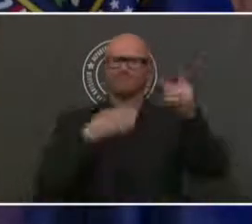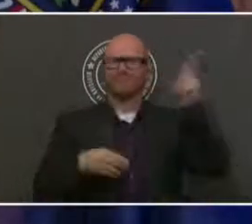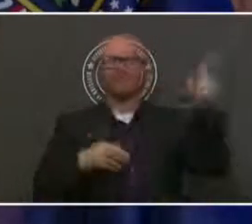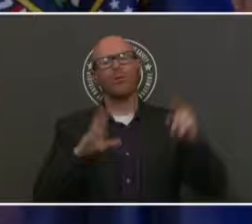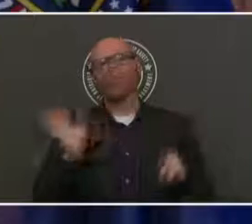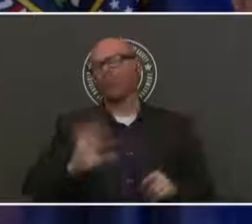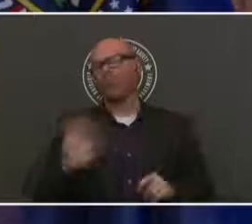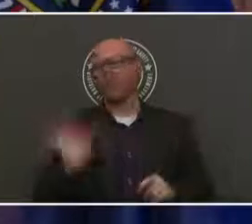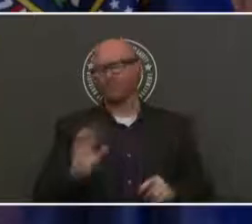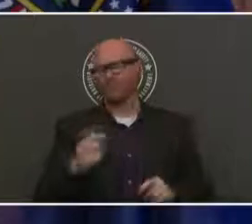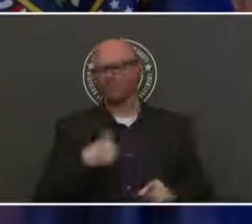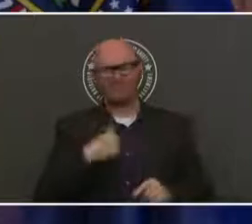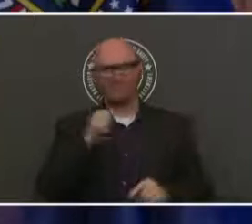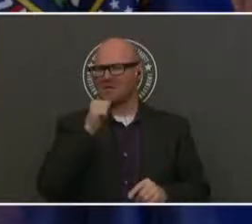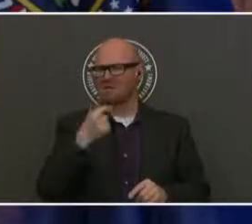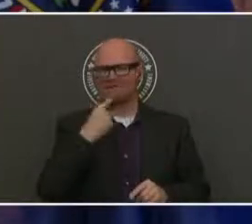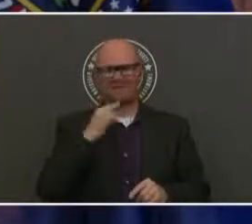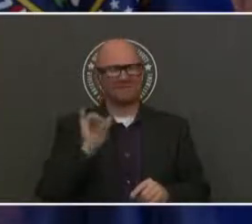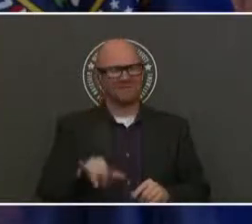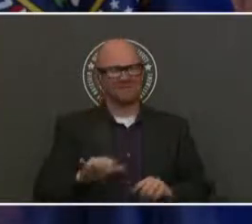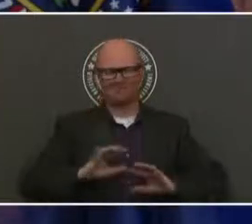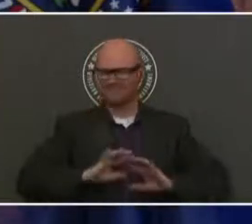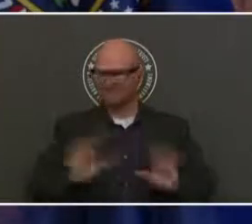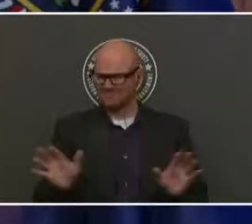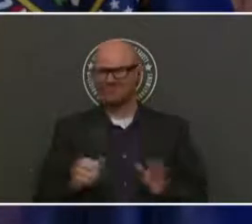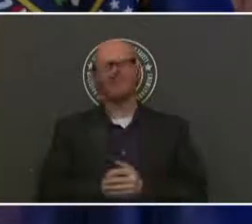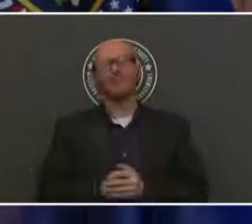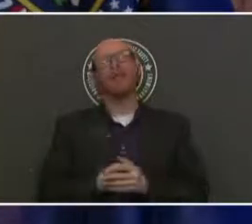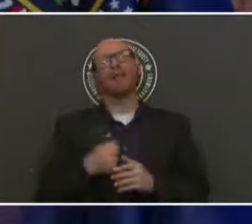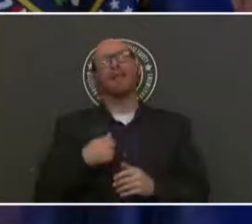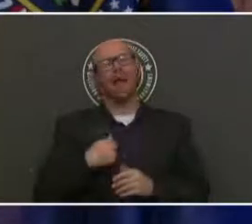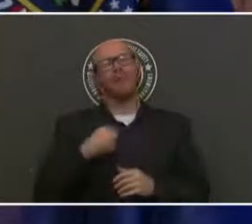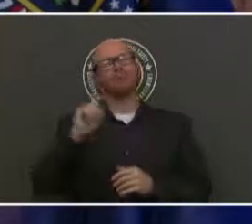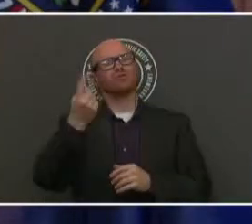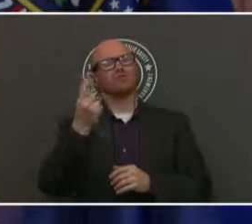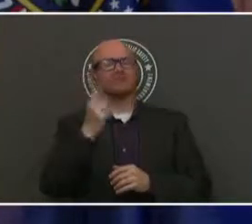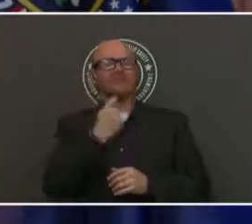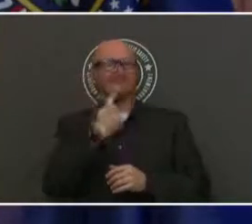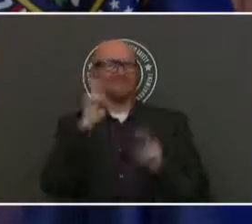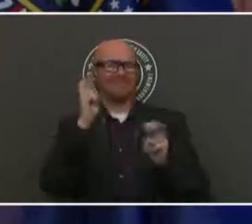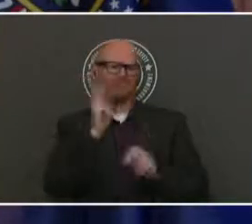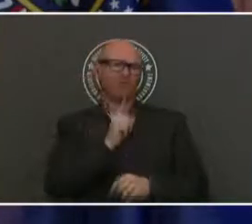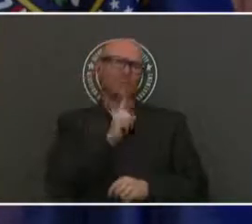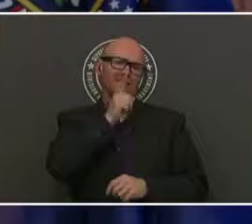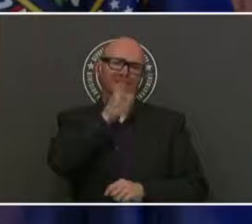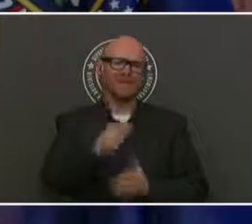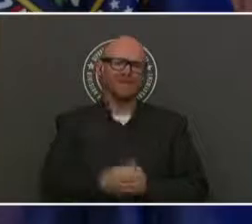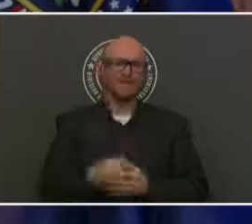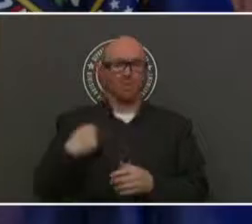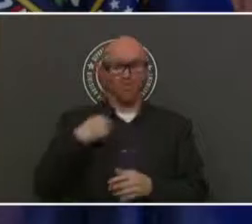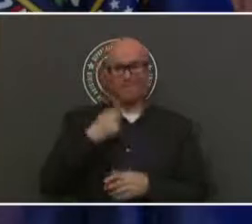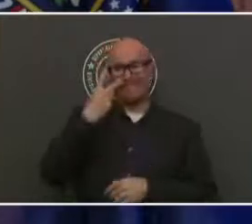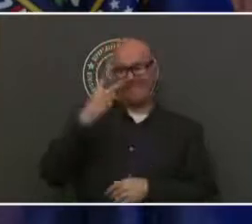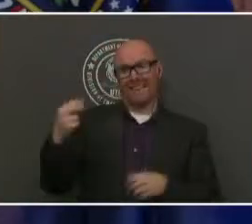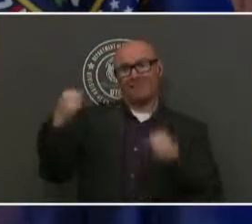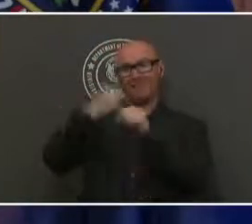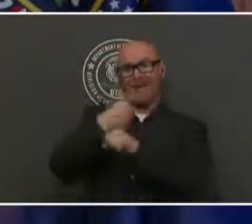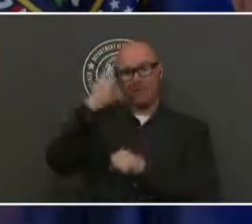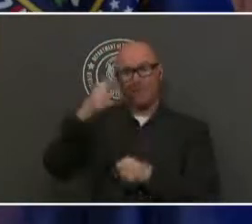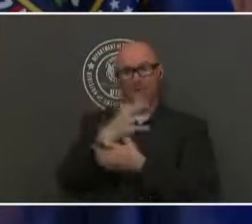administration, hey, if you don't do this, we're going to sue you. I'm just talking realistic, because we've done this before.